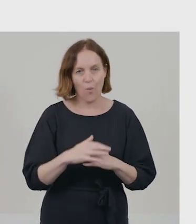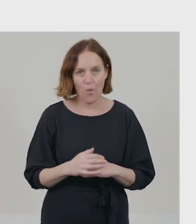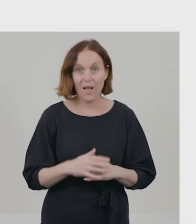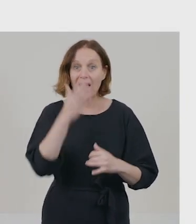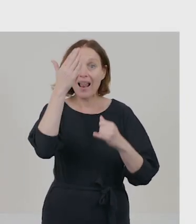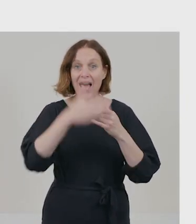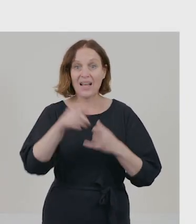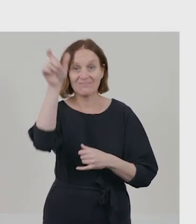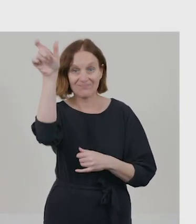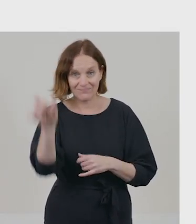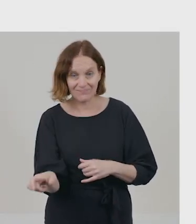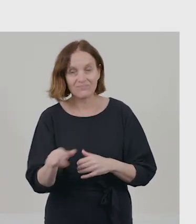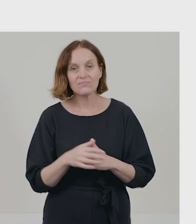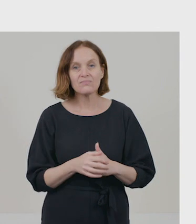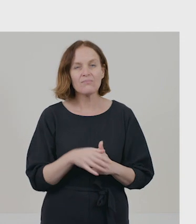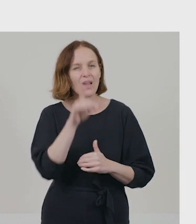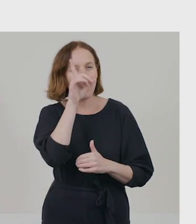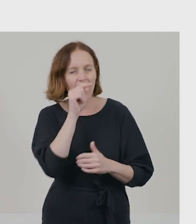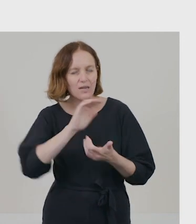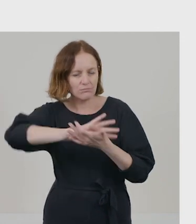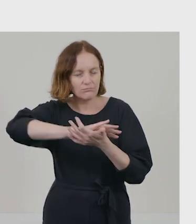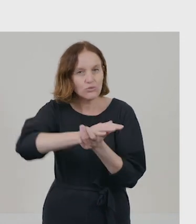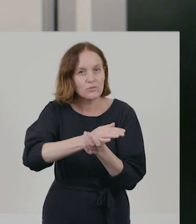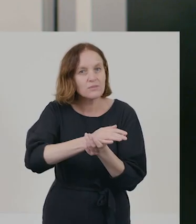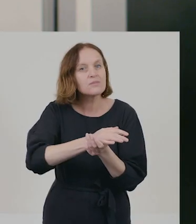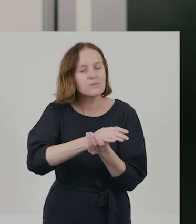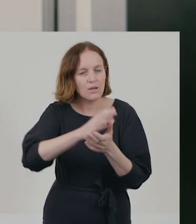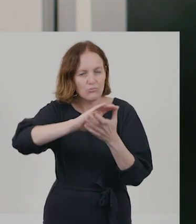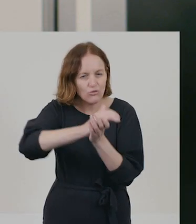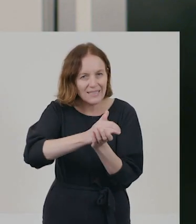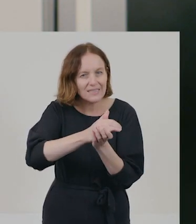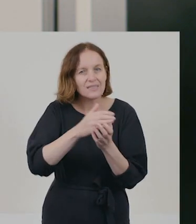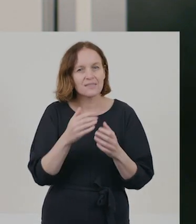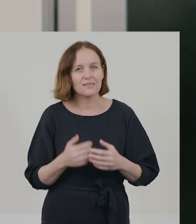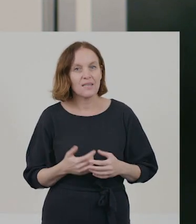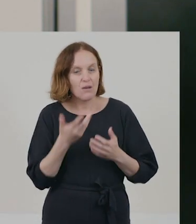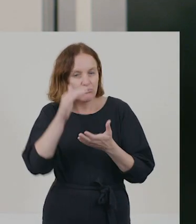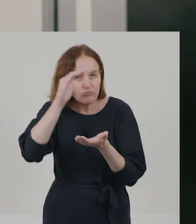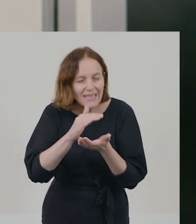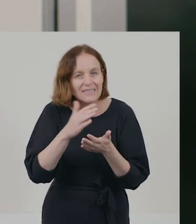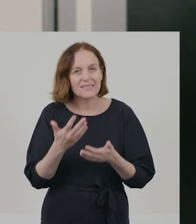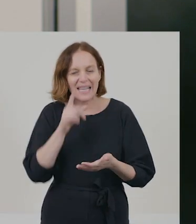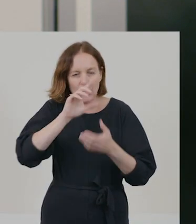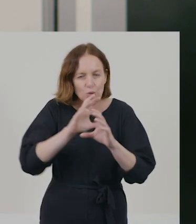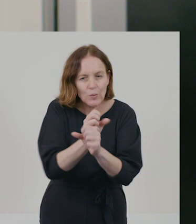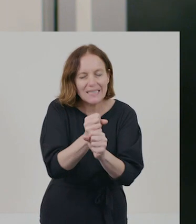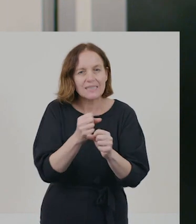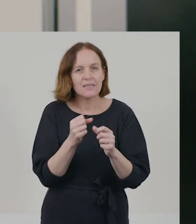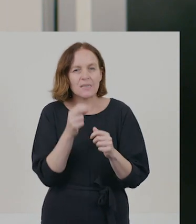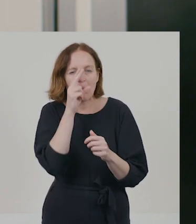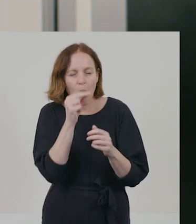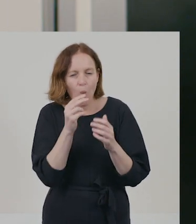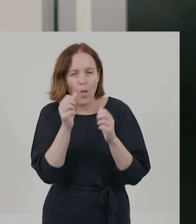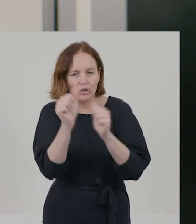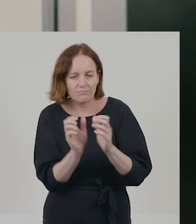that we are going to investigate is the ability to be compressed. Something can be compressed if it can be squeezed into a